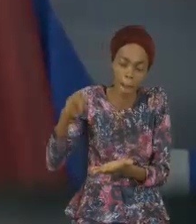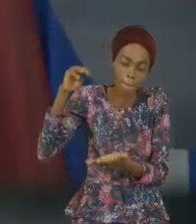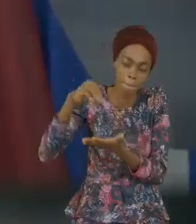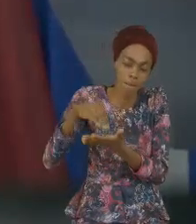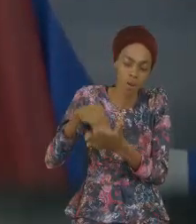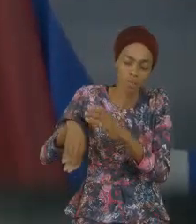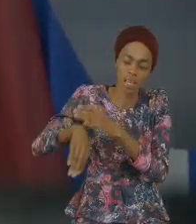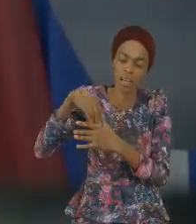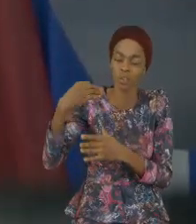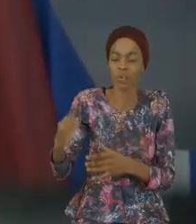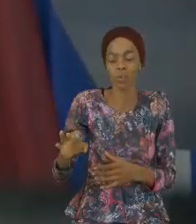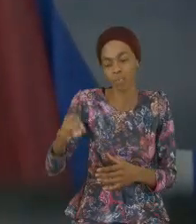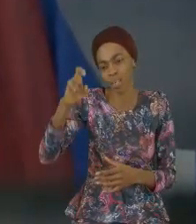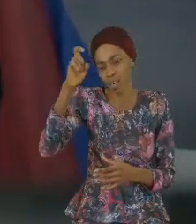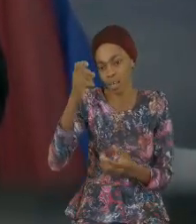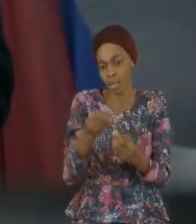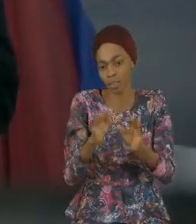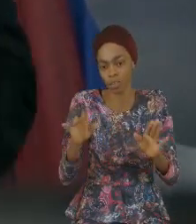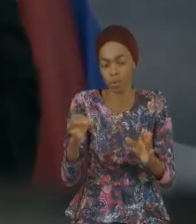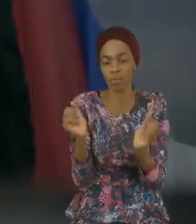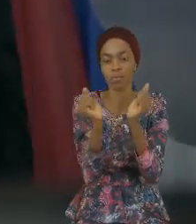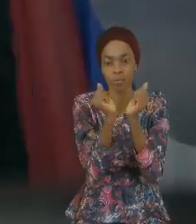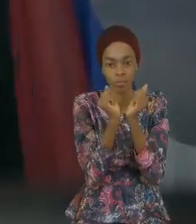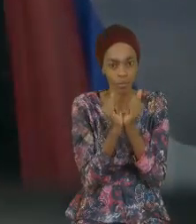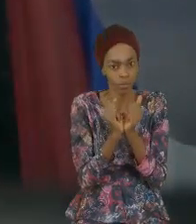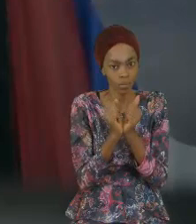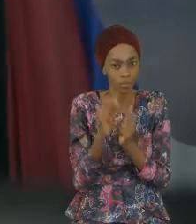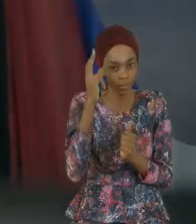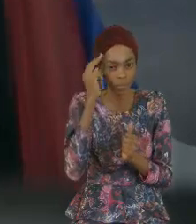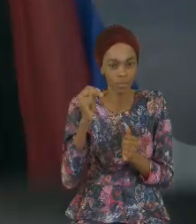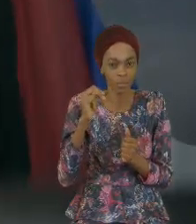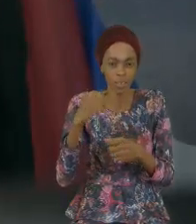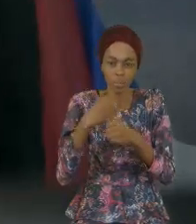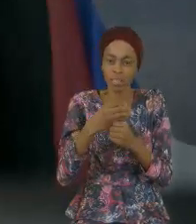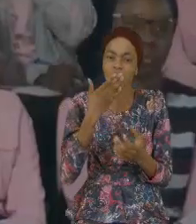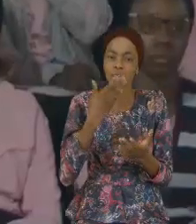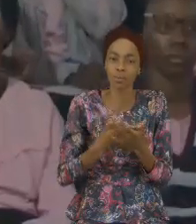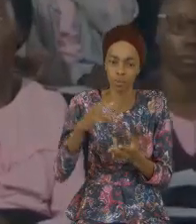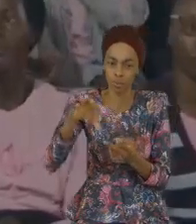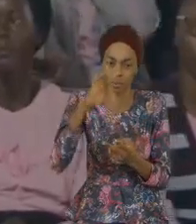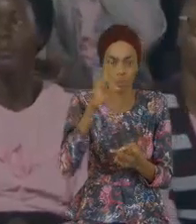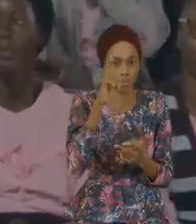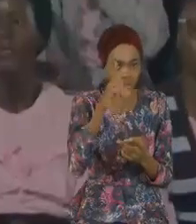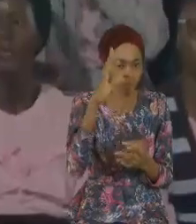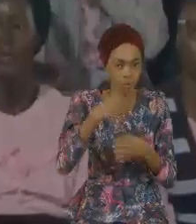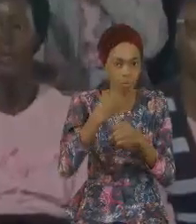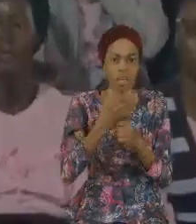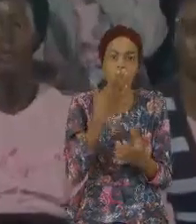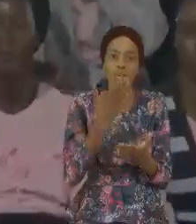the land of captivity. He made a good choice. You will make a good